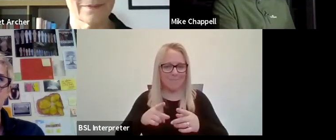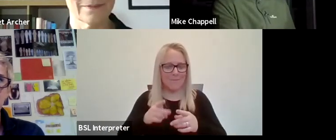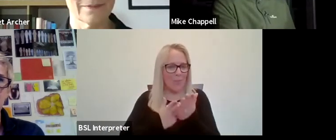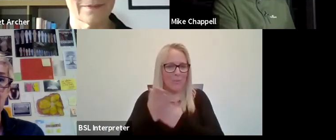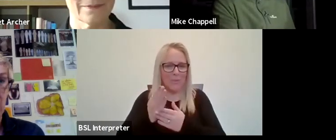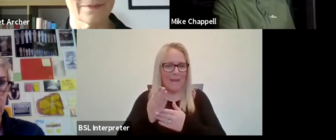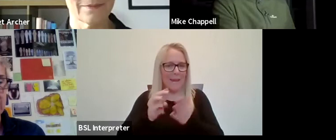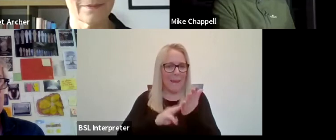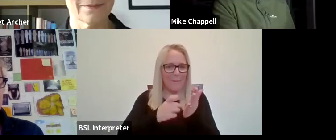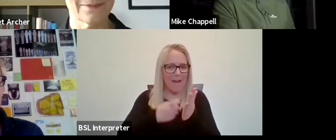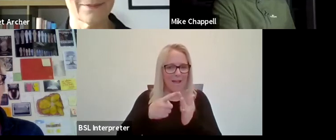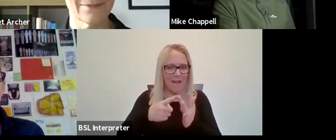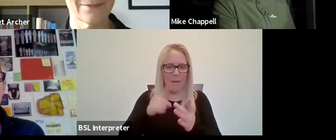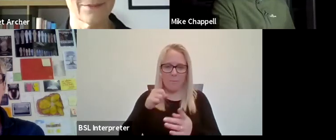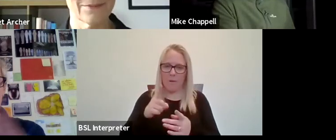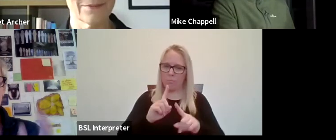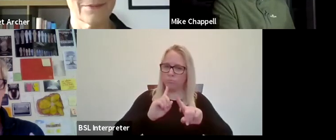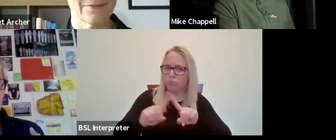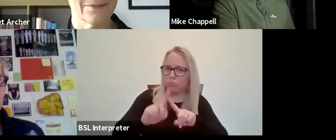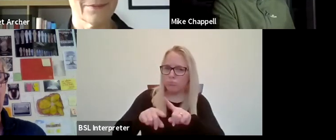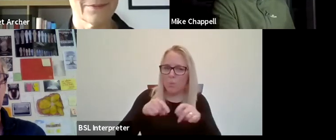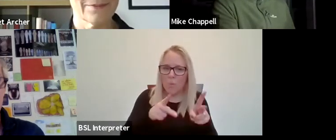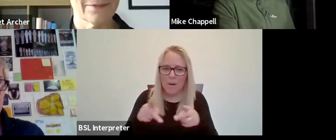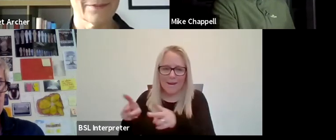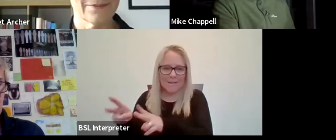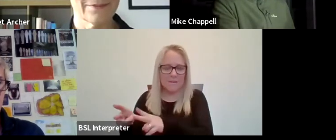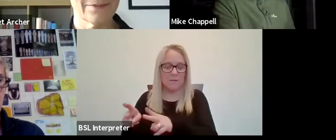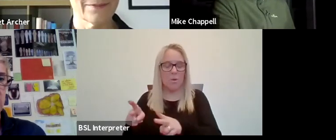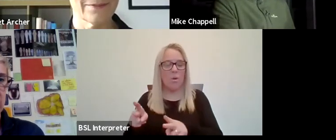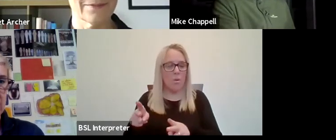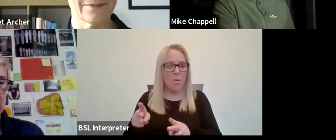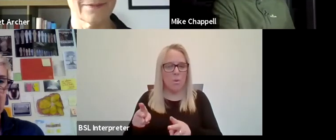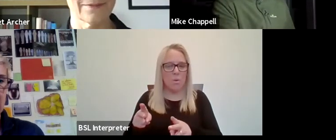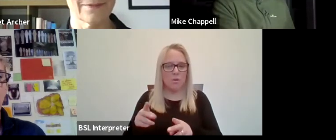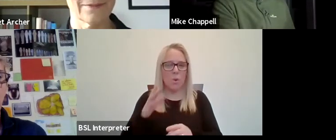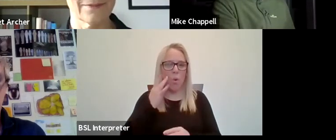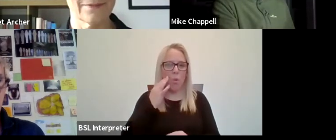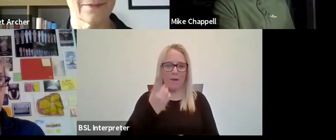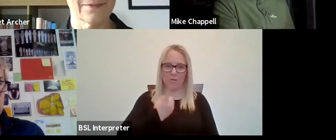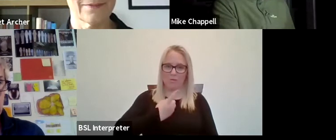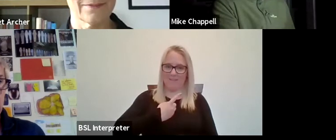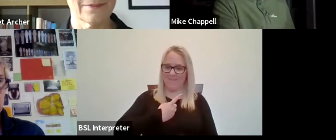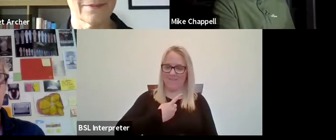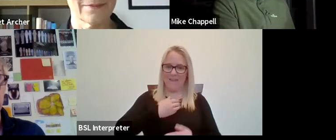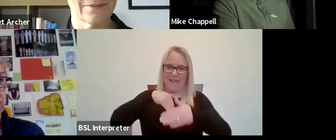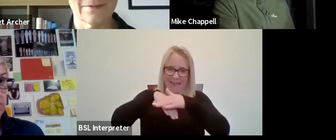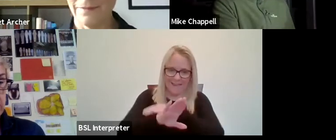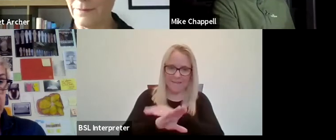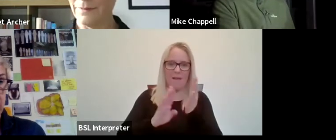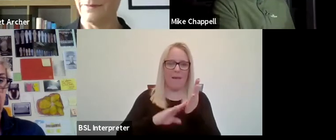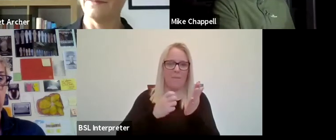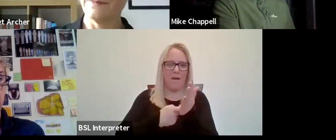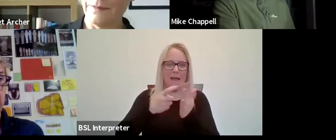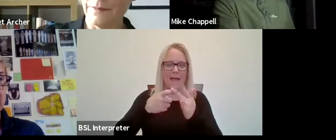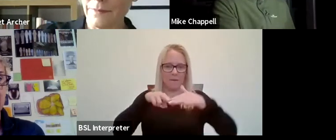was interested in and how it did that. So the actual physical cavity itself that you're located in when you experience, which some people